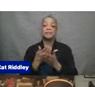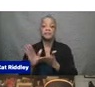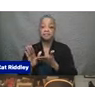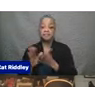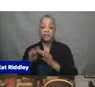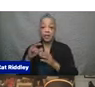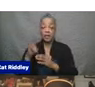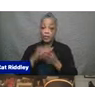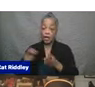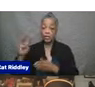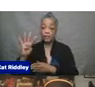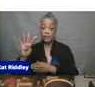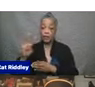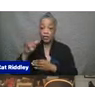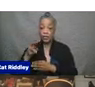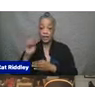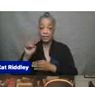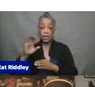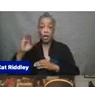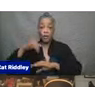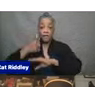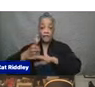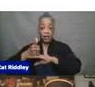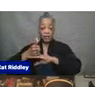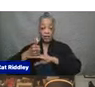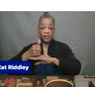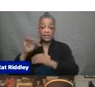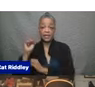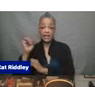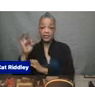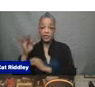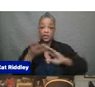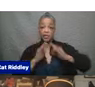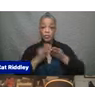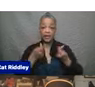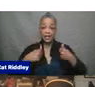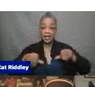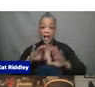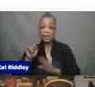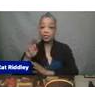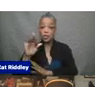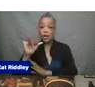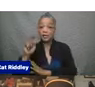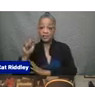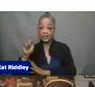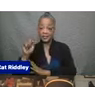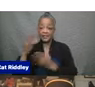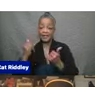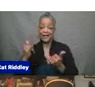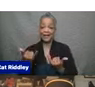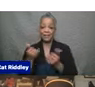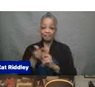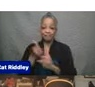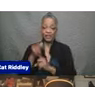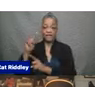2004, excuse me, James co-founded the San Francisco Community Land Trust. He now serves as vice